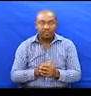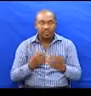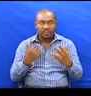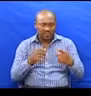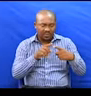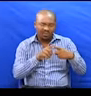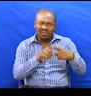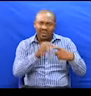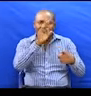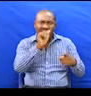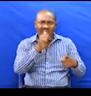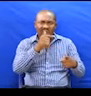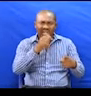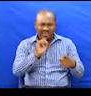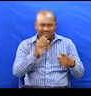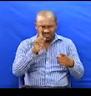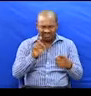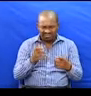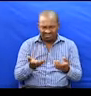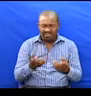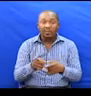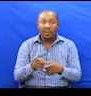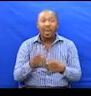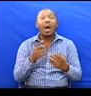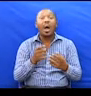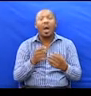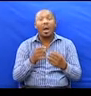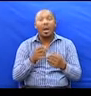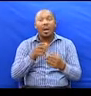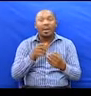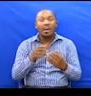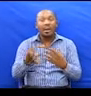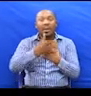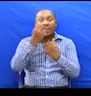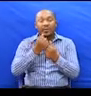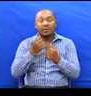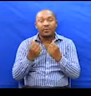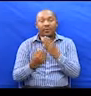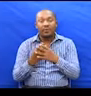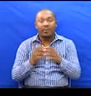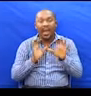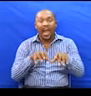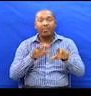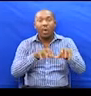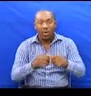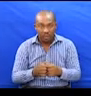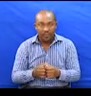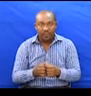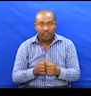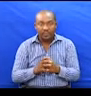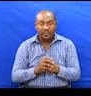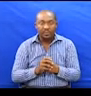fat? Fat are the lipids that are obtained from animals. So they are obtained from what? They are obtained